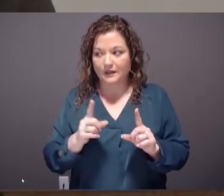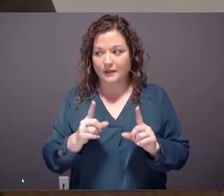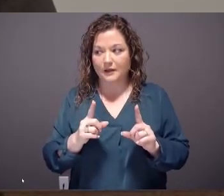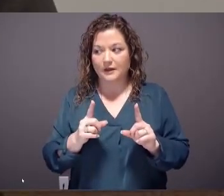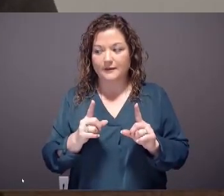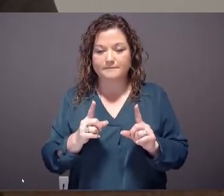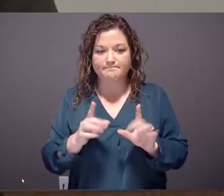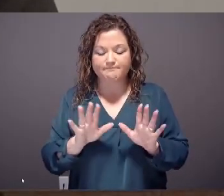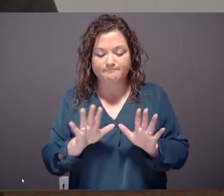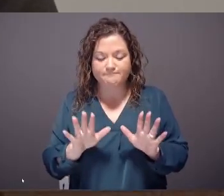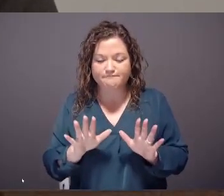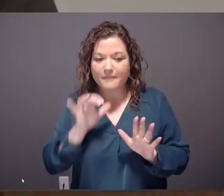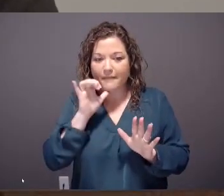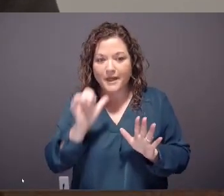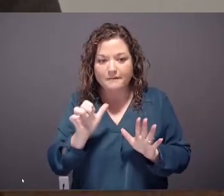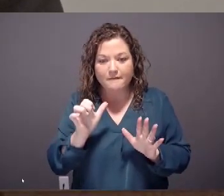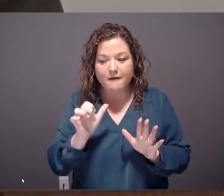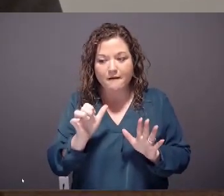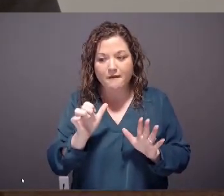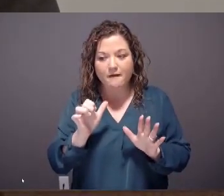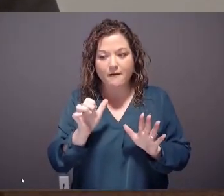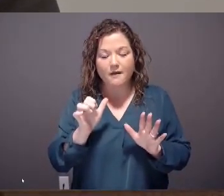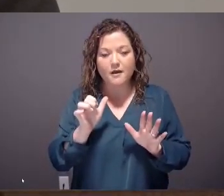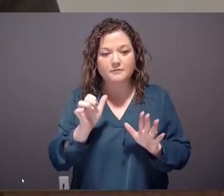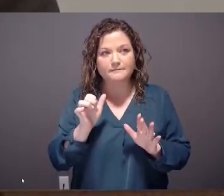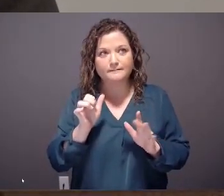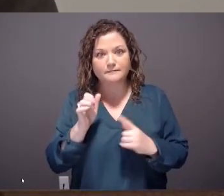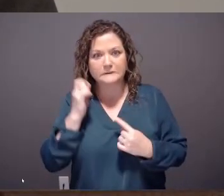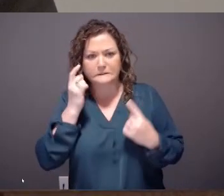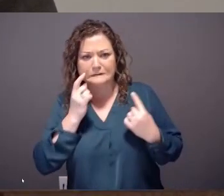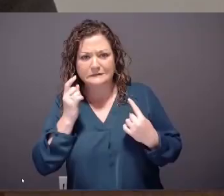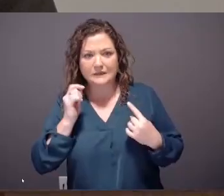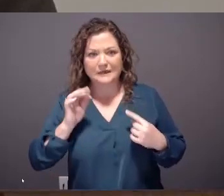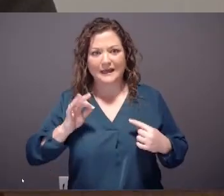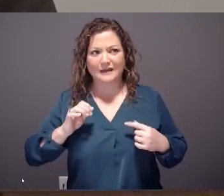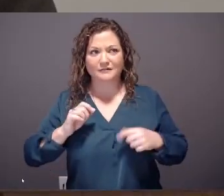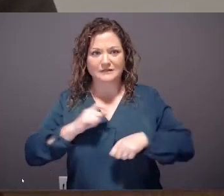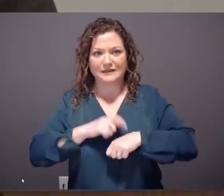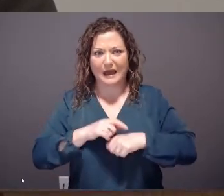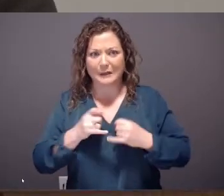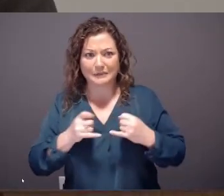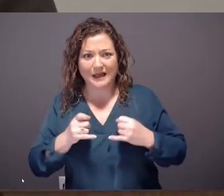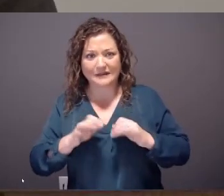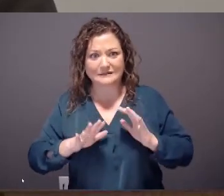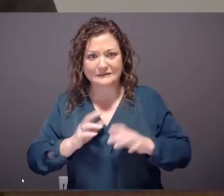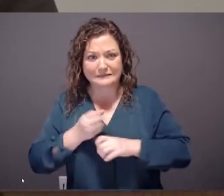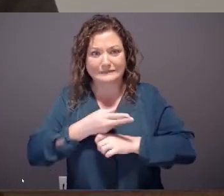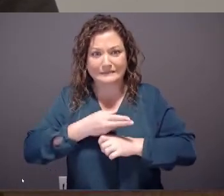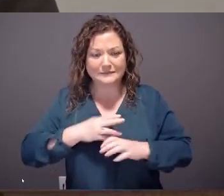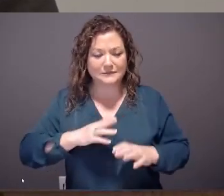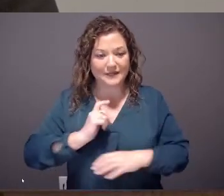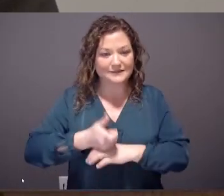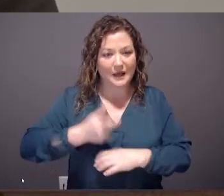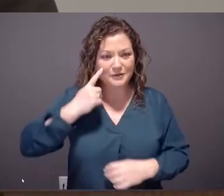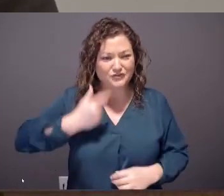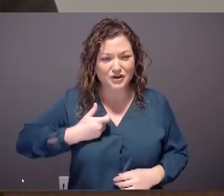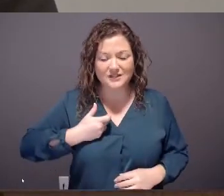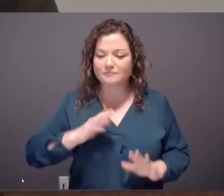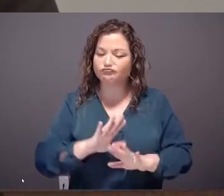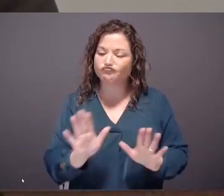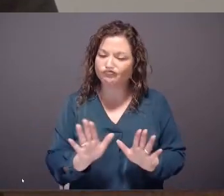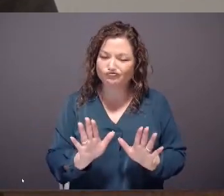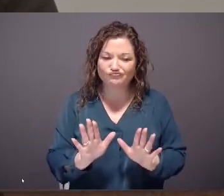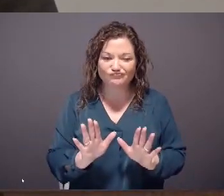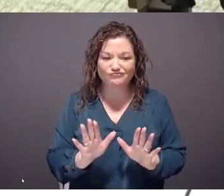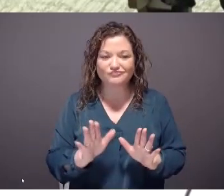wondering if we're going to beat the timelines that we established for ourselves is, I'm